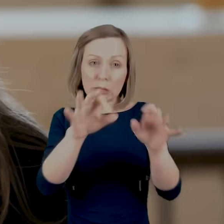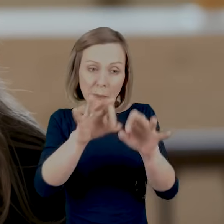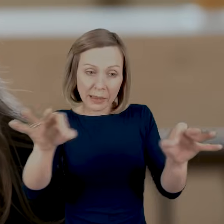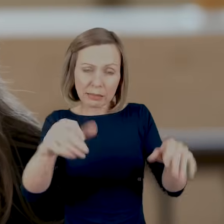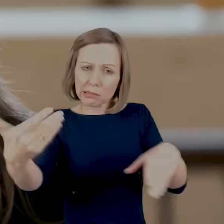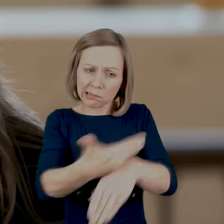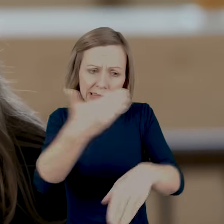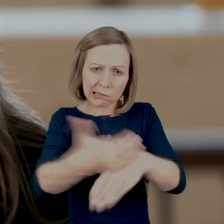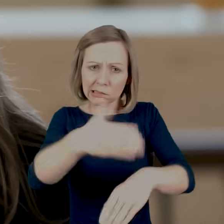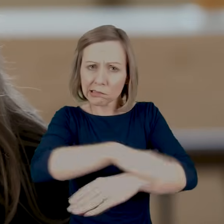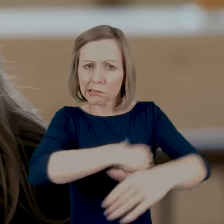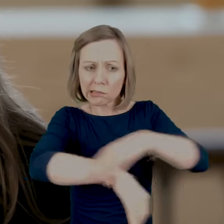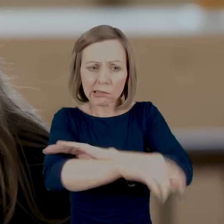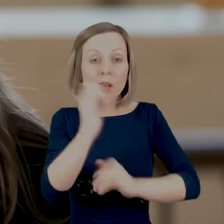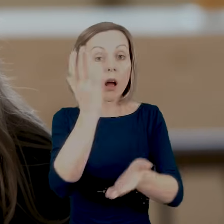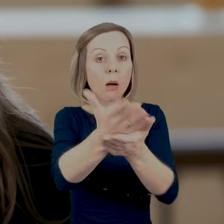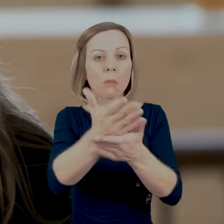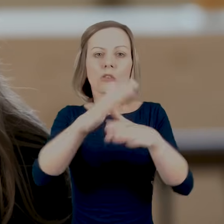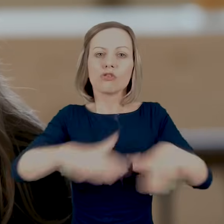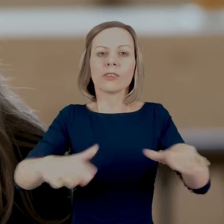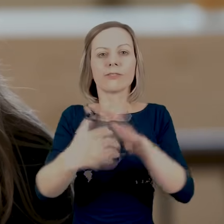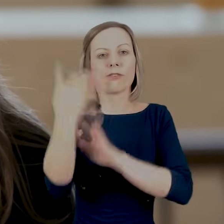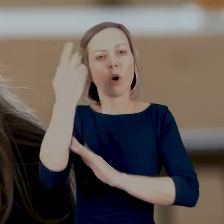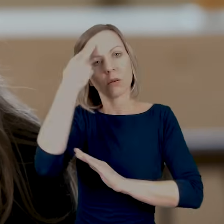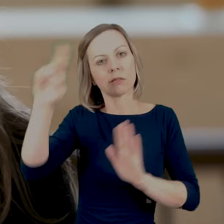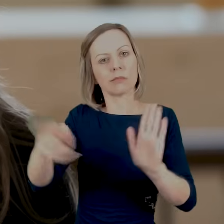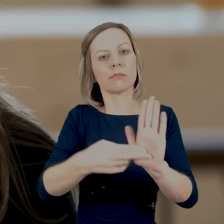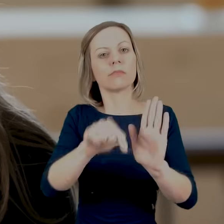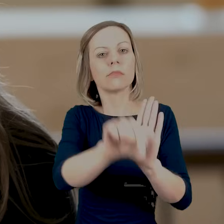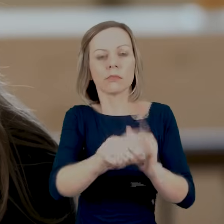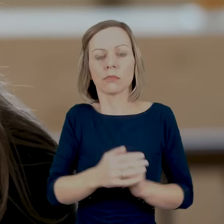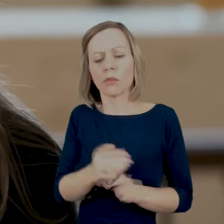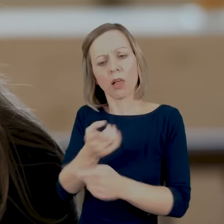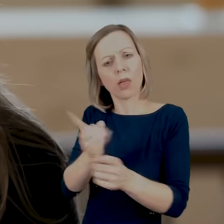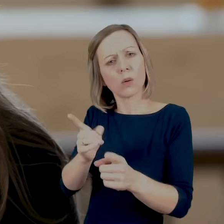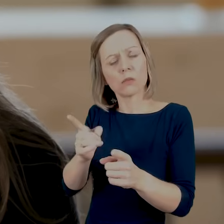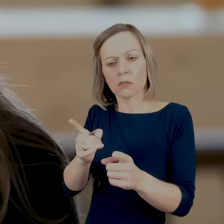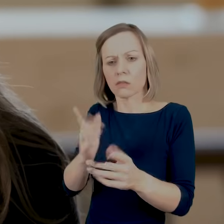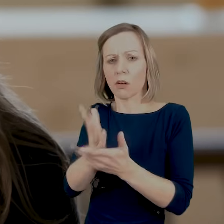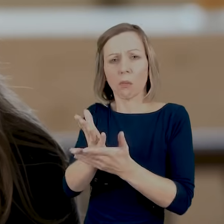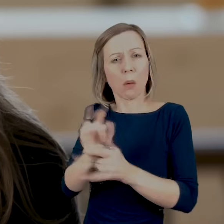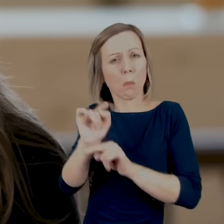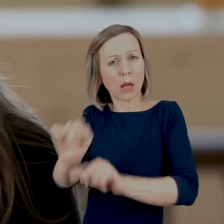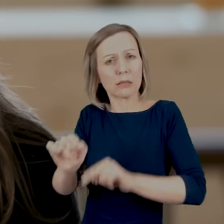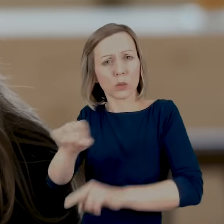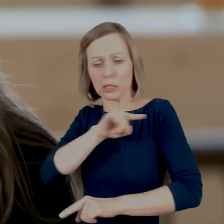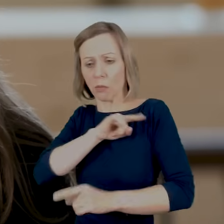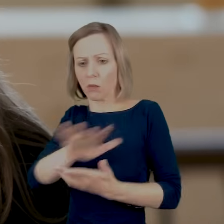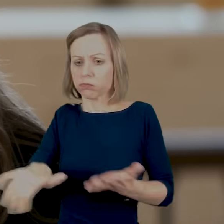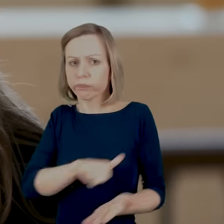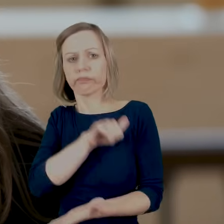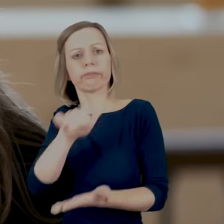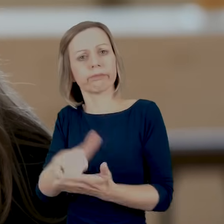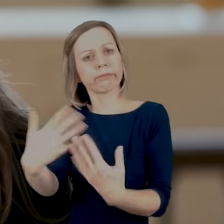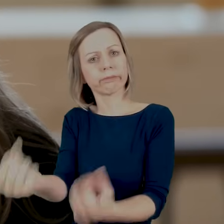see God. Blessed are the peacemakers, for they will be called children of God. Blessed